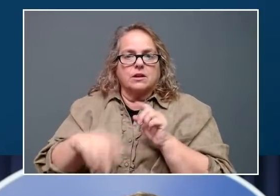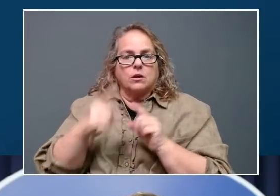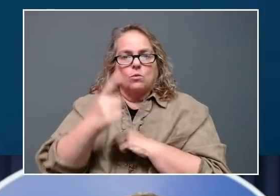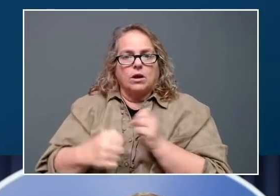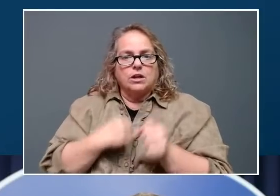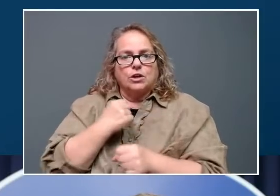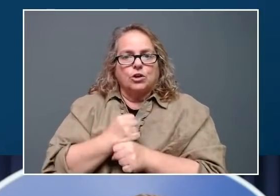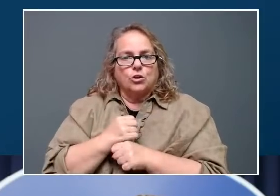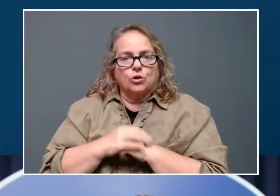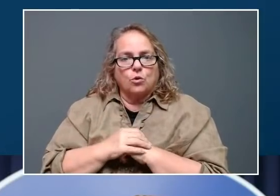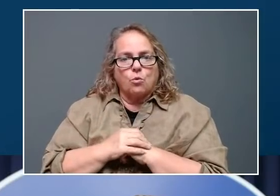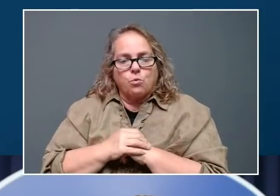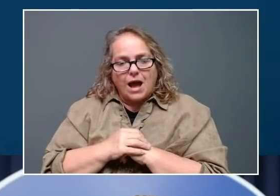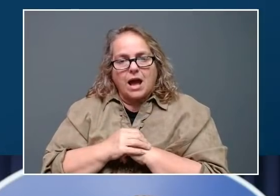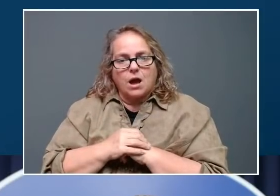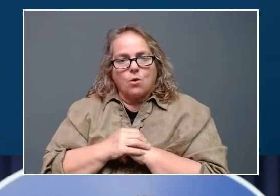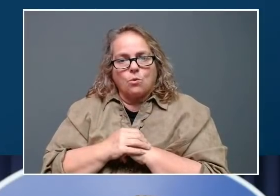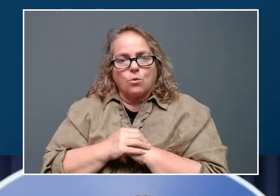how